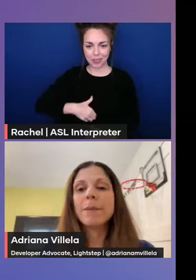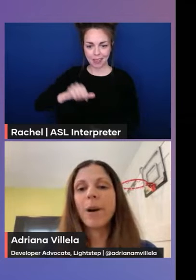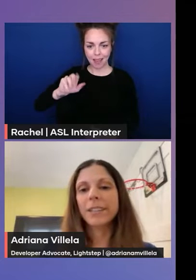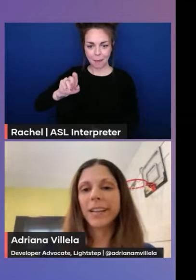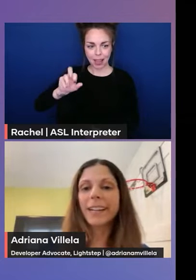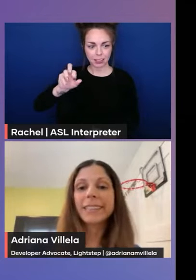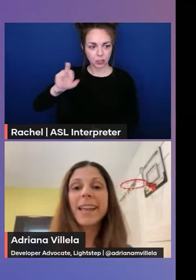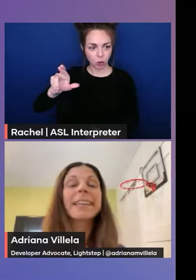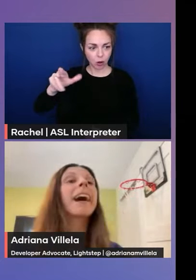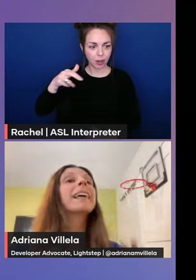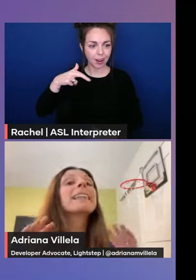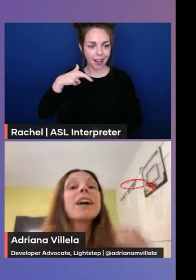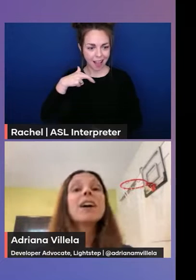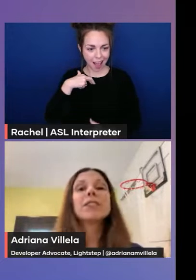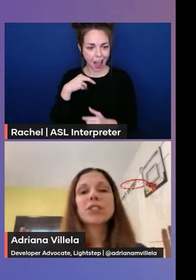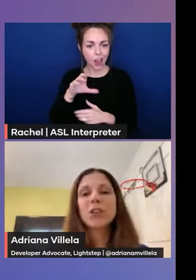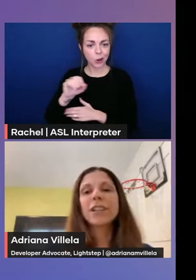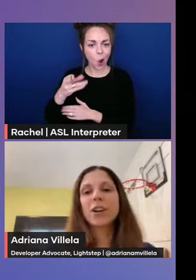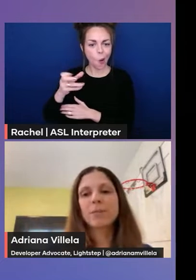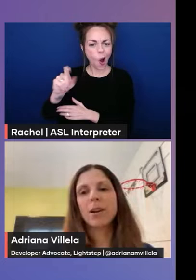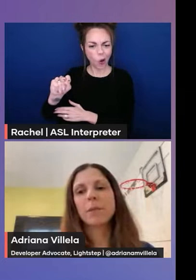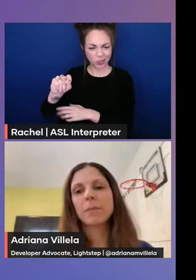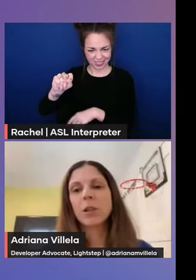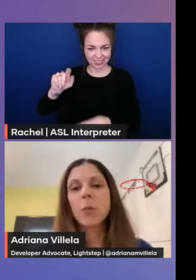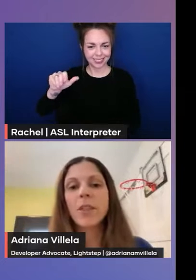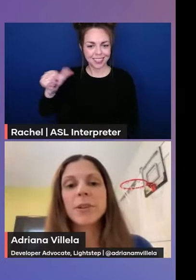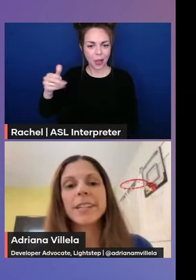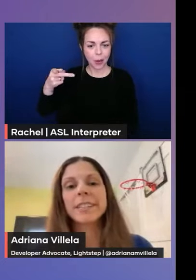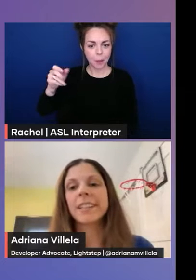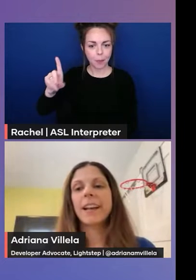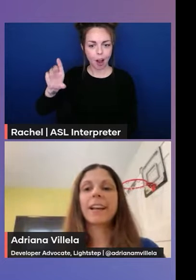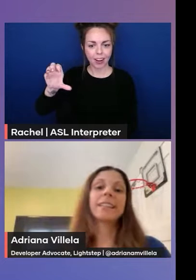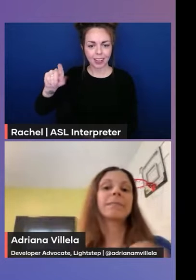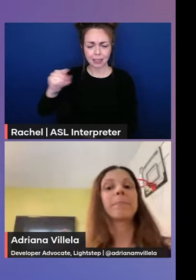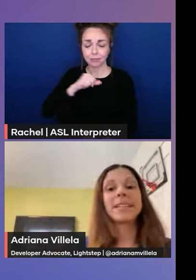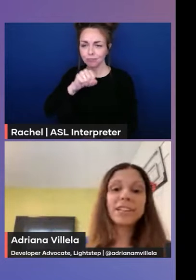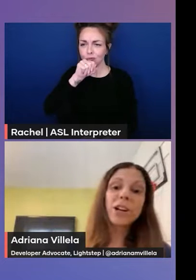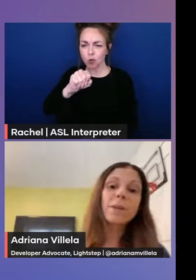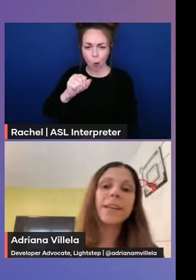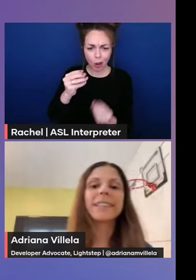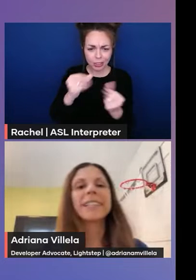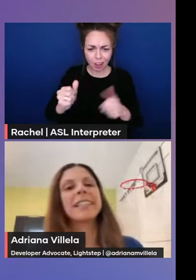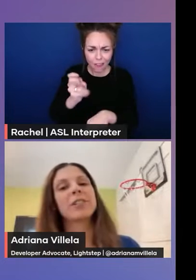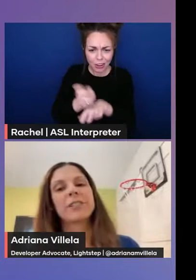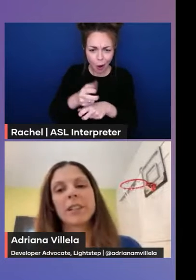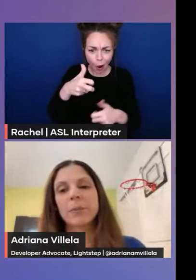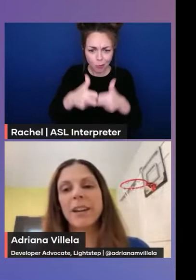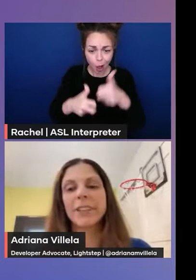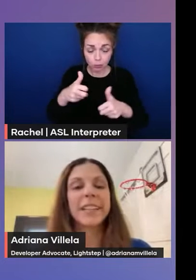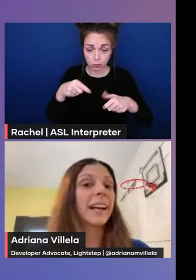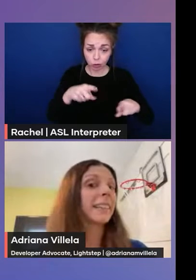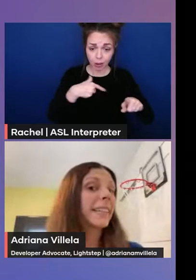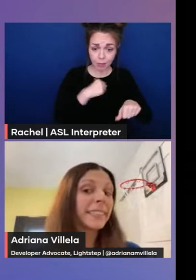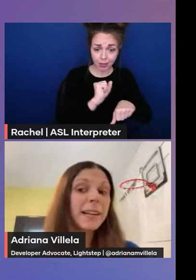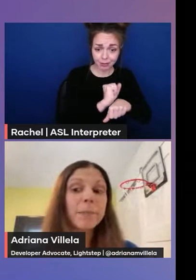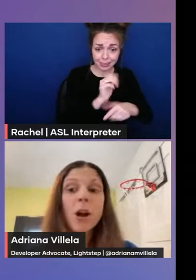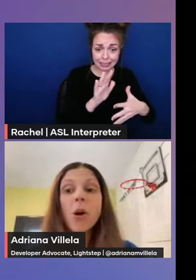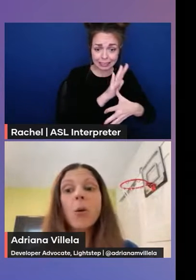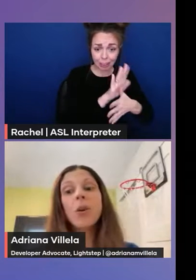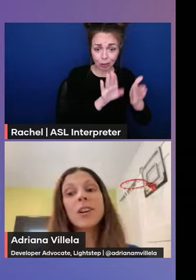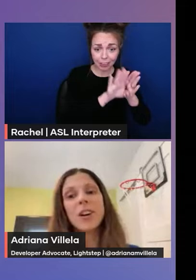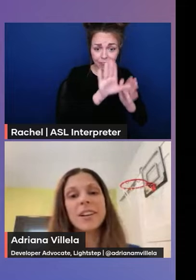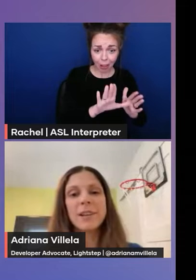On Call Me Maybe podcast, and I love solving hard problems, whether it's my day job as a senior developer advocate at